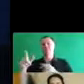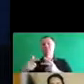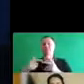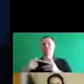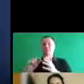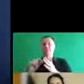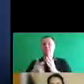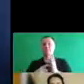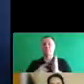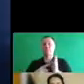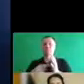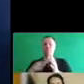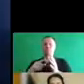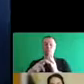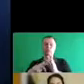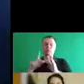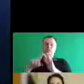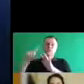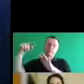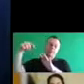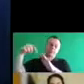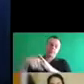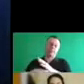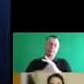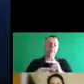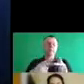essentially, you know, I'm trying to,